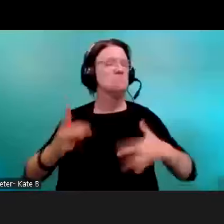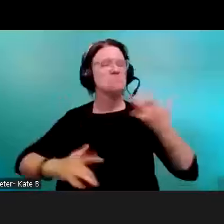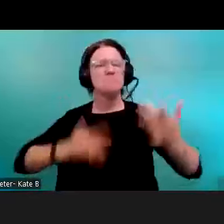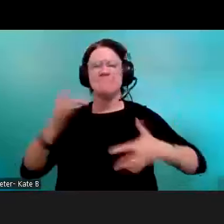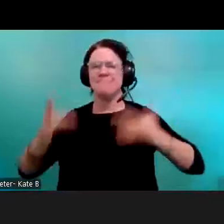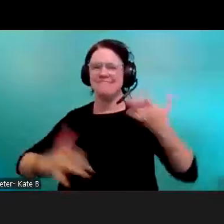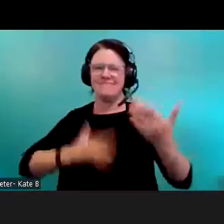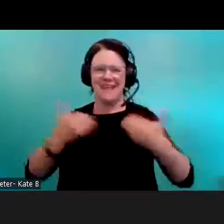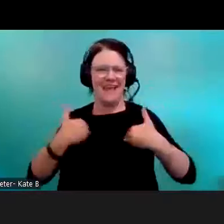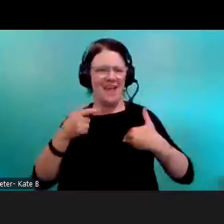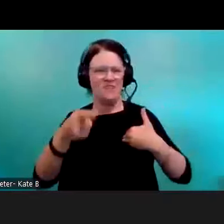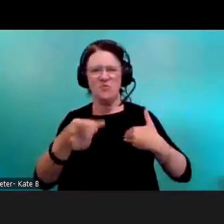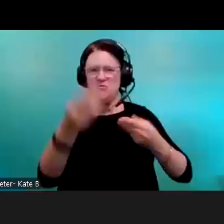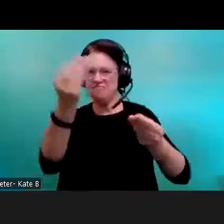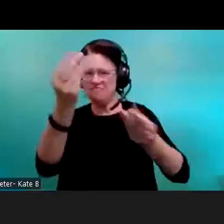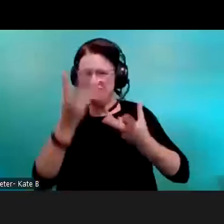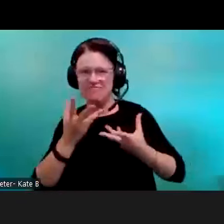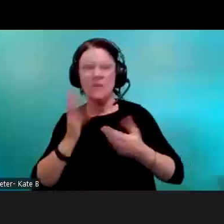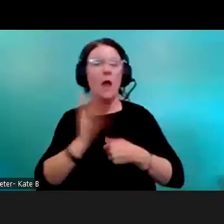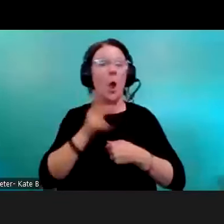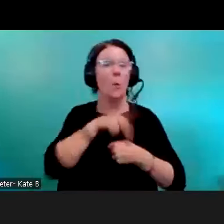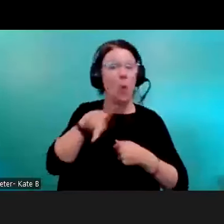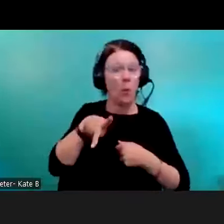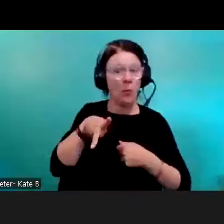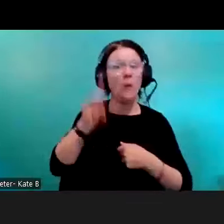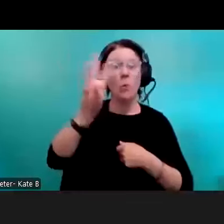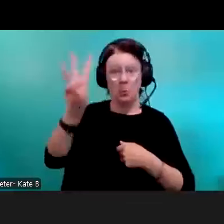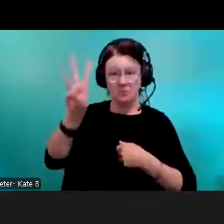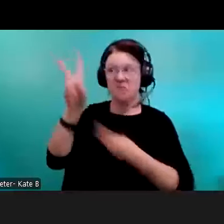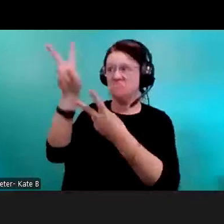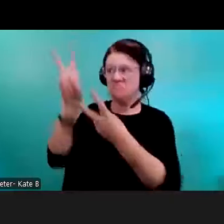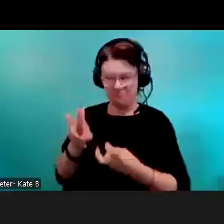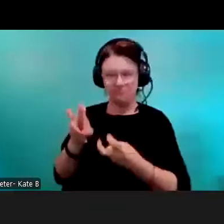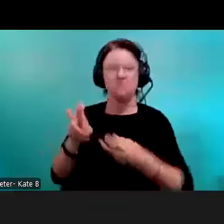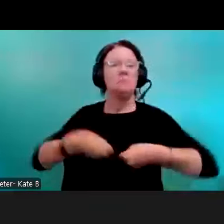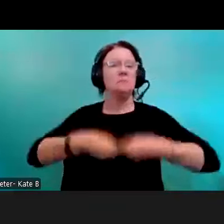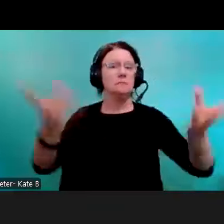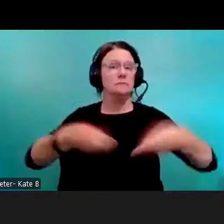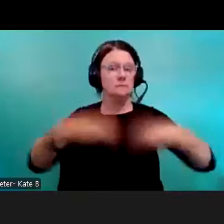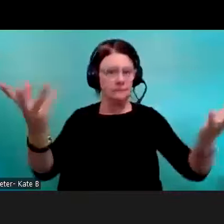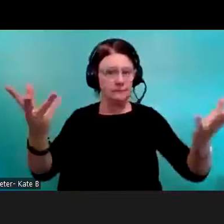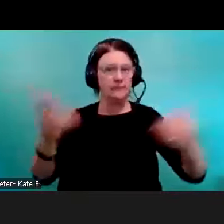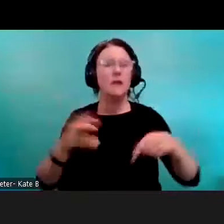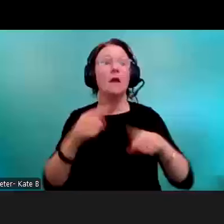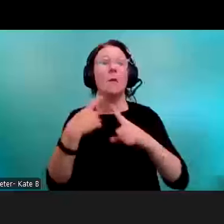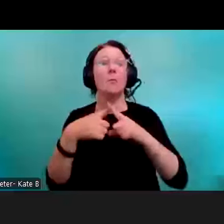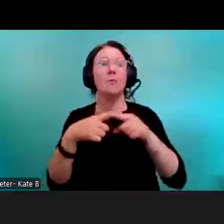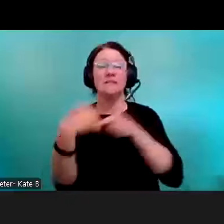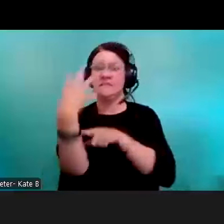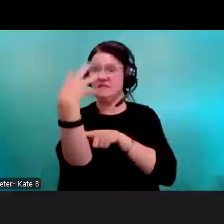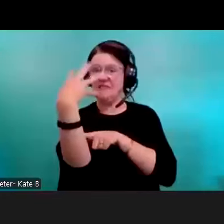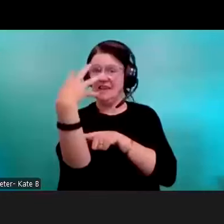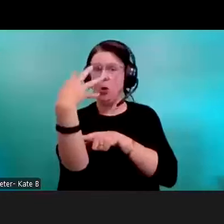you share the PowerPoint, these resources, and we will have this video link online in the